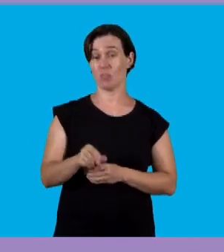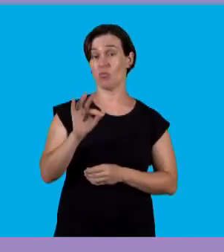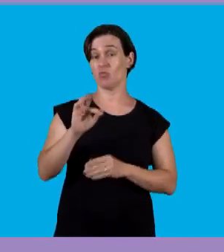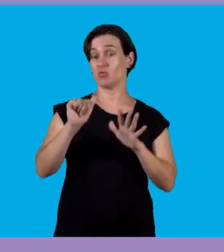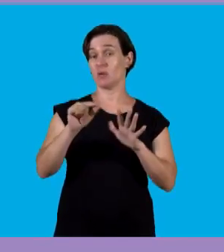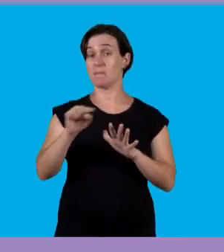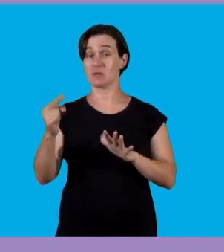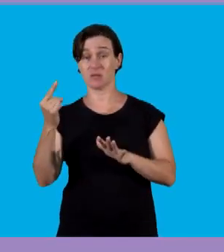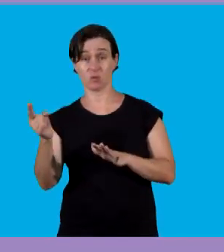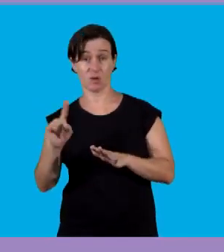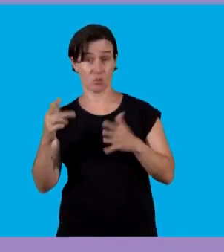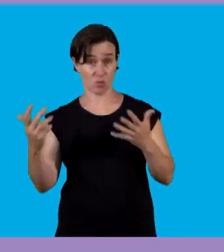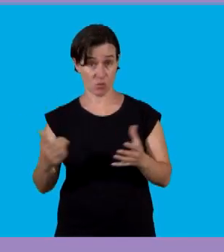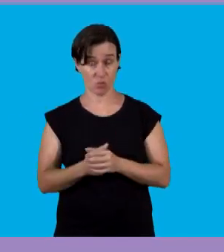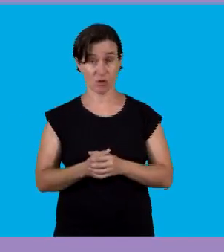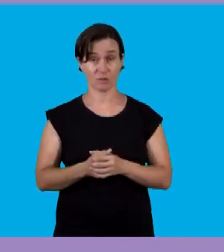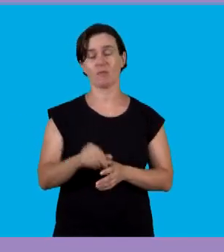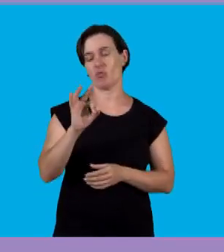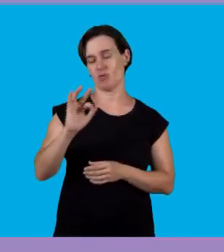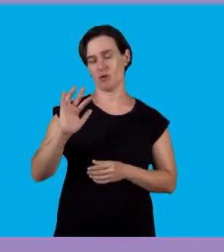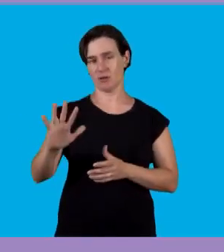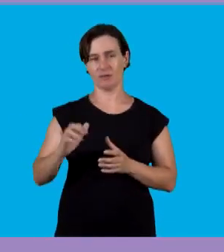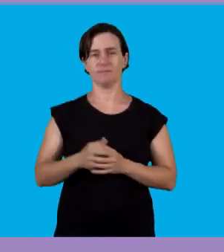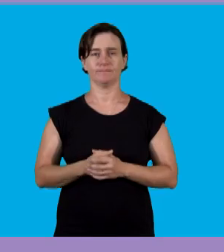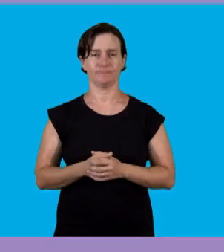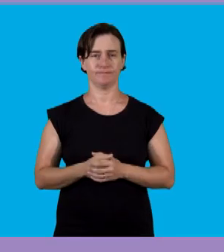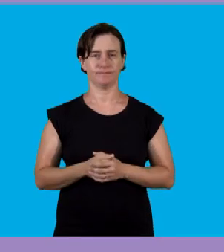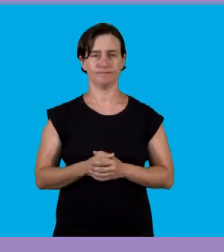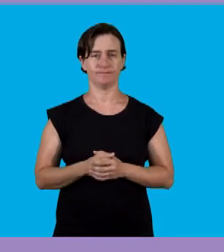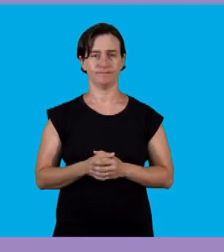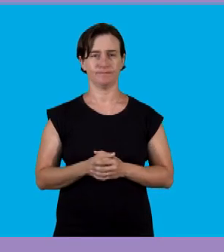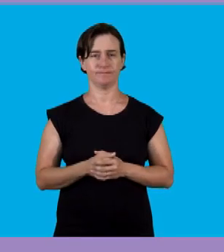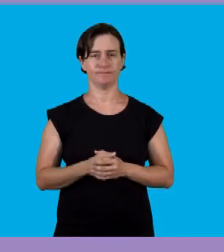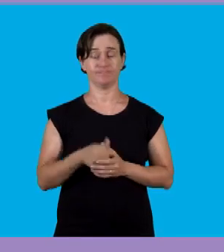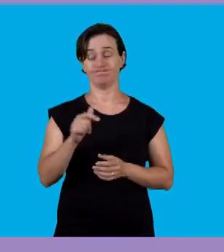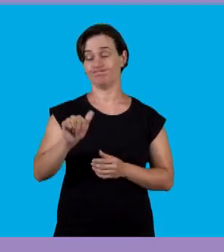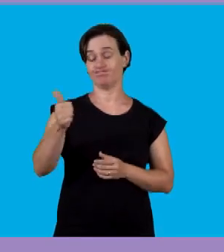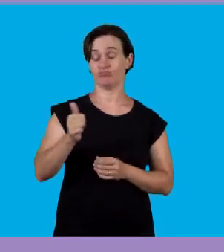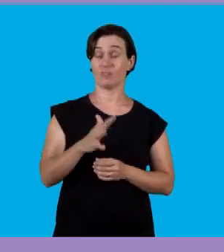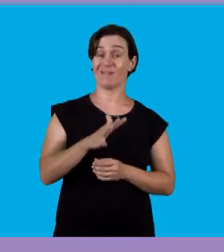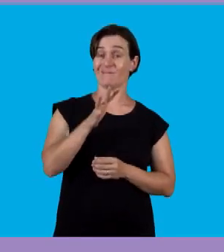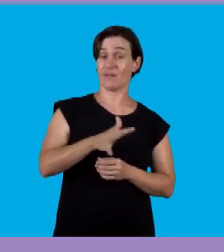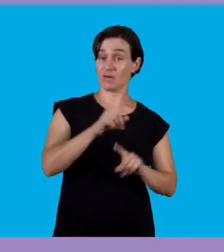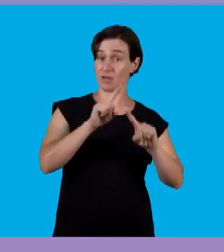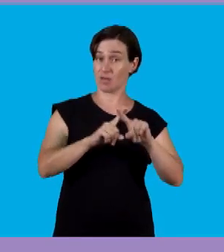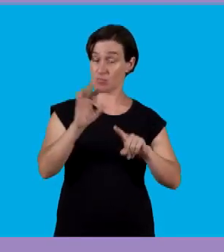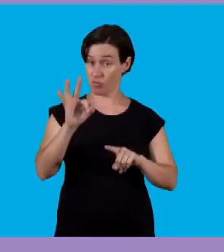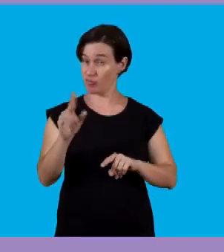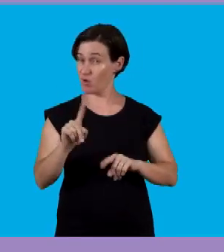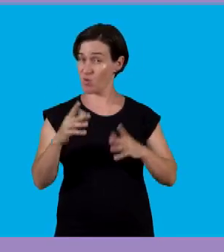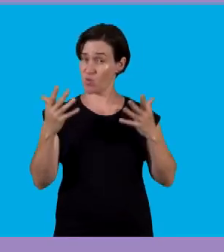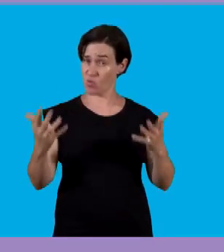when we subtract 1 from there, that is going to be a 35. Then when we say